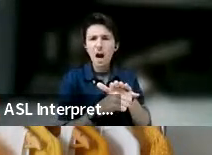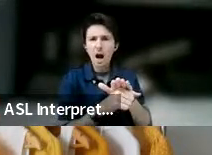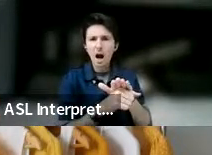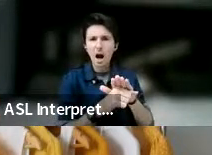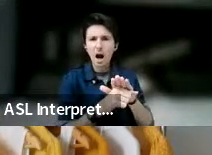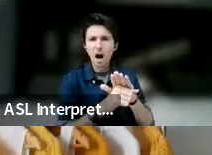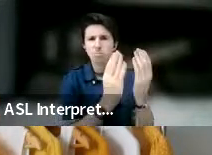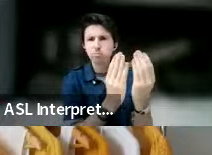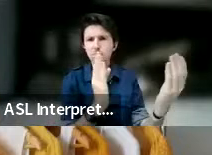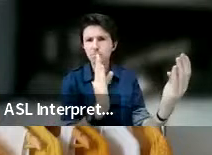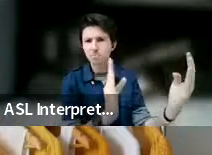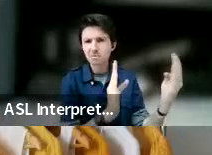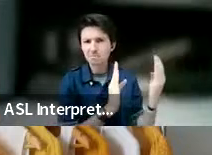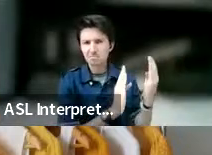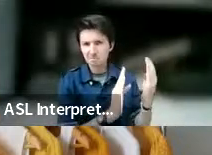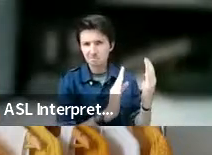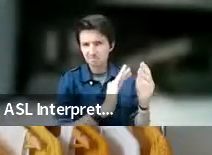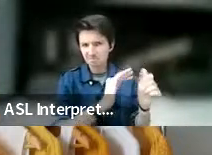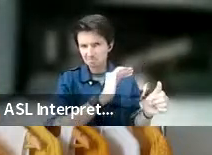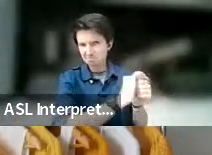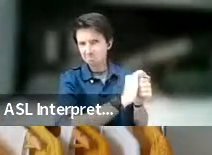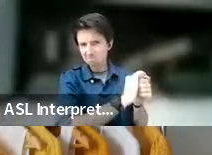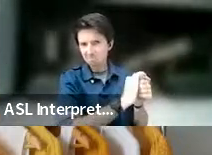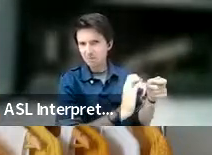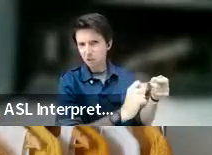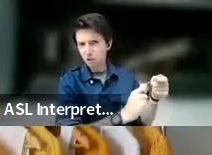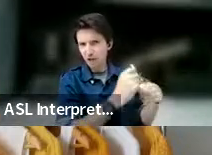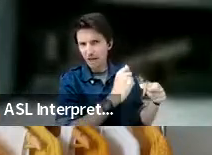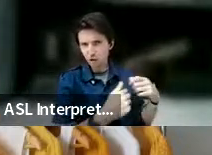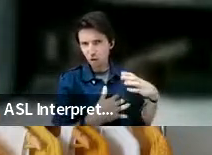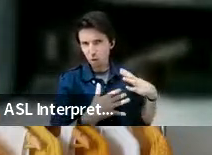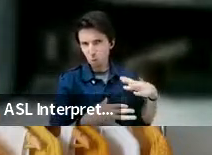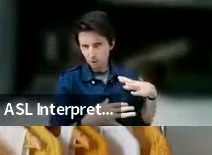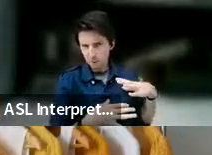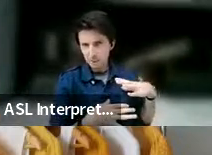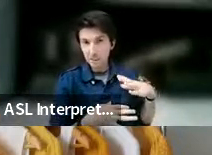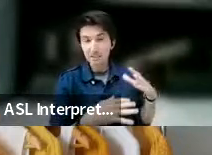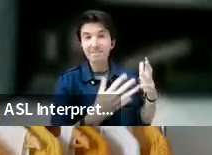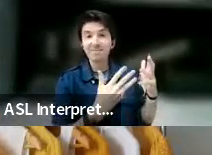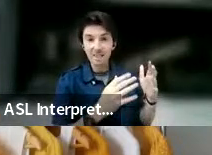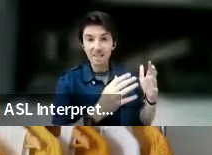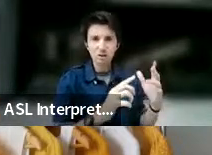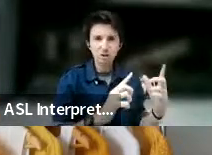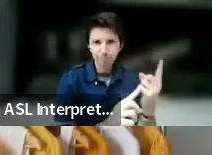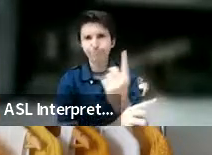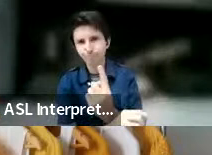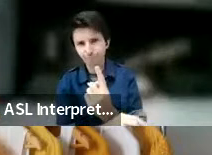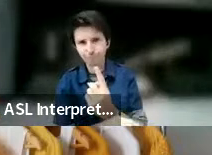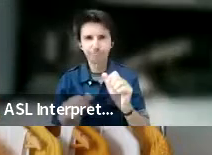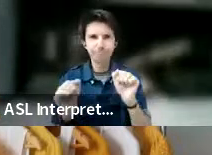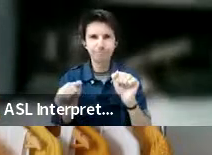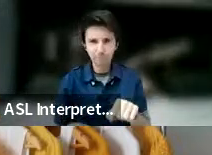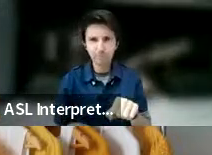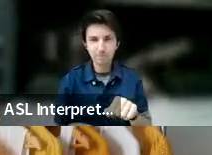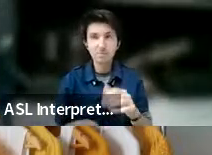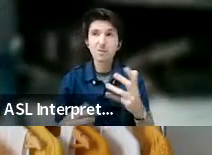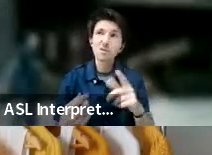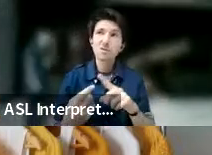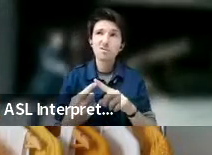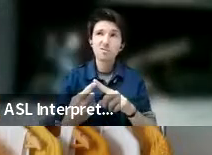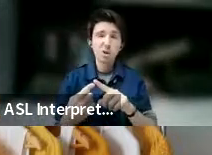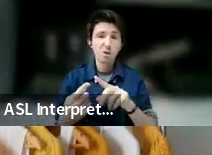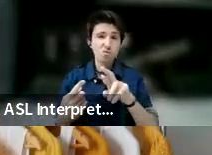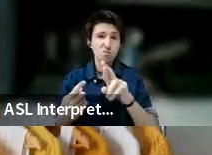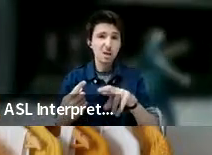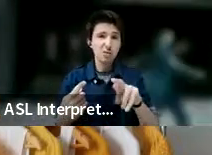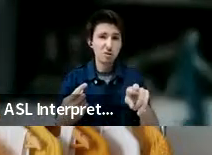the wardrobe that they were requested to bring. This is a really good rule of thumb, but a restroom, it would not be